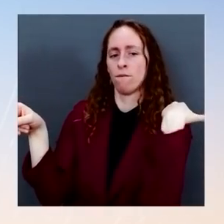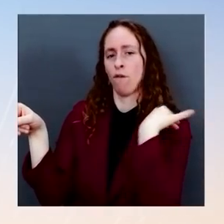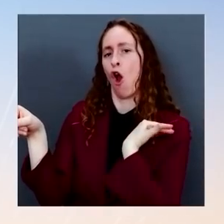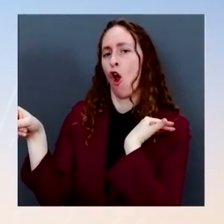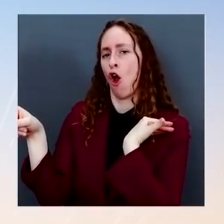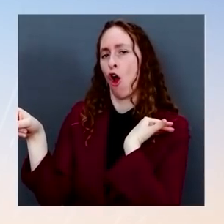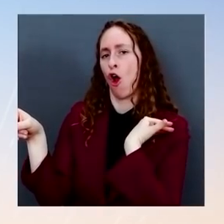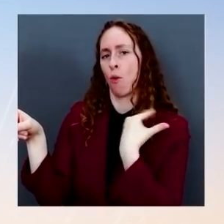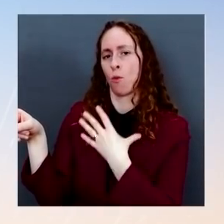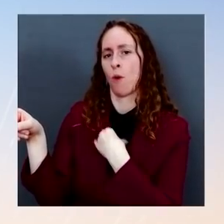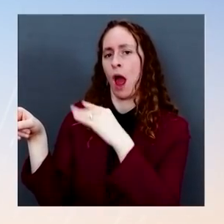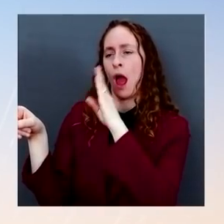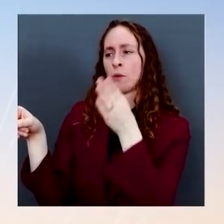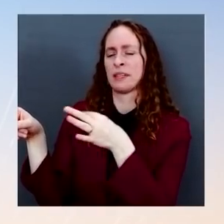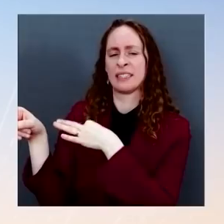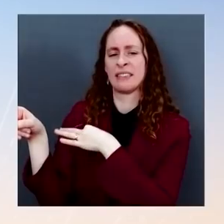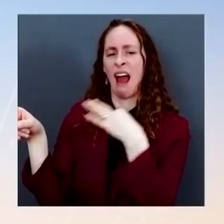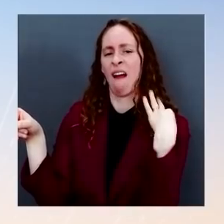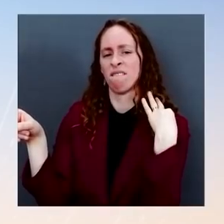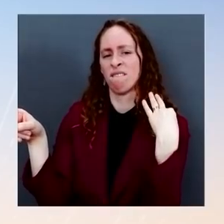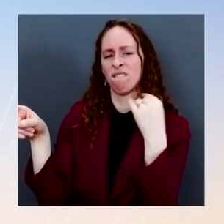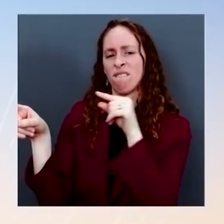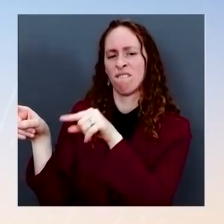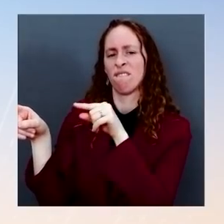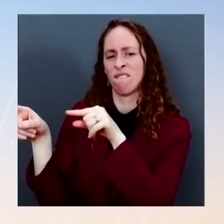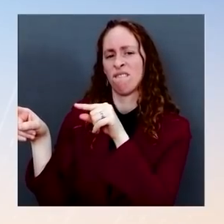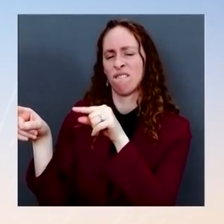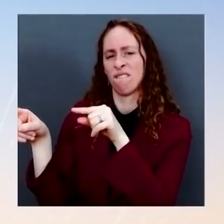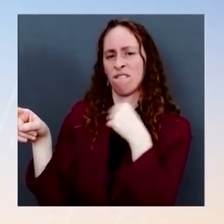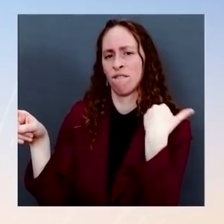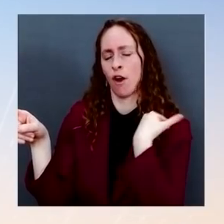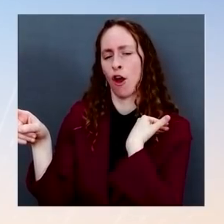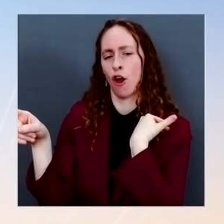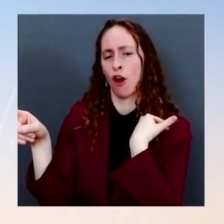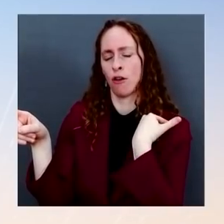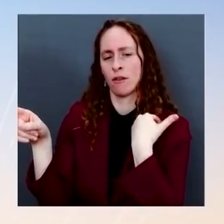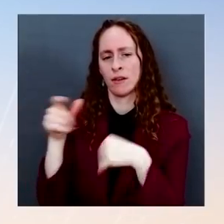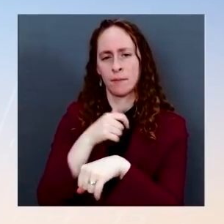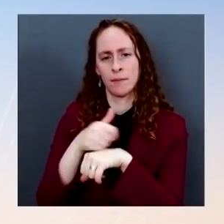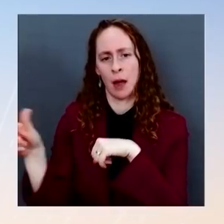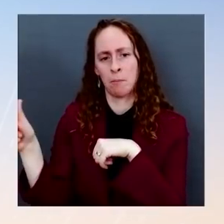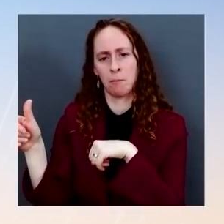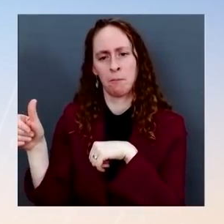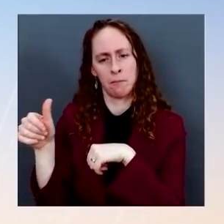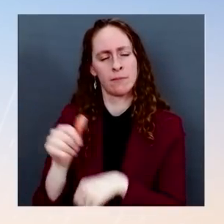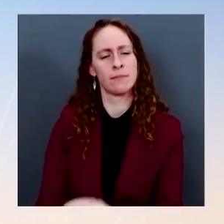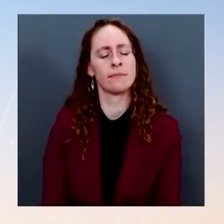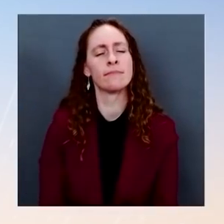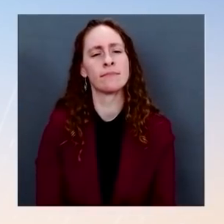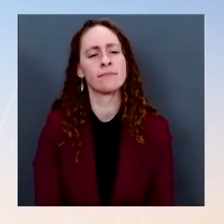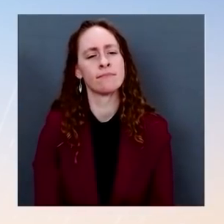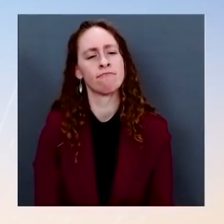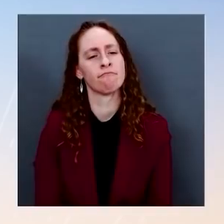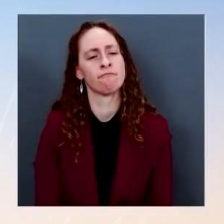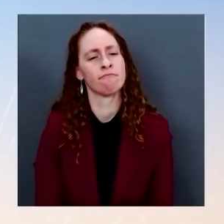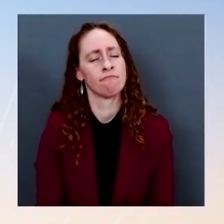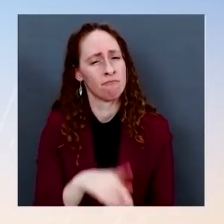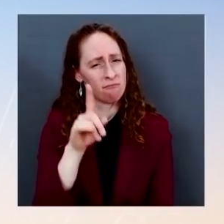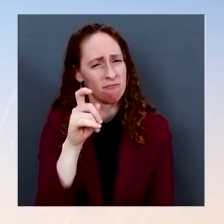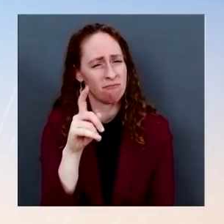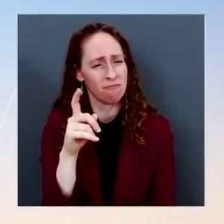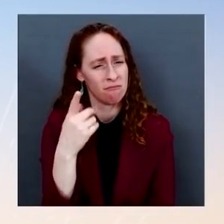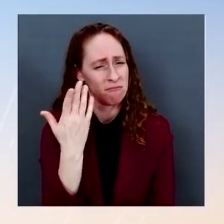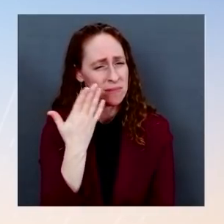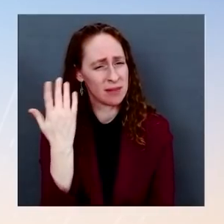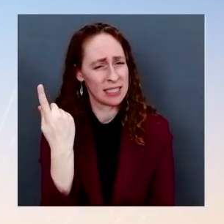perhaps a statement from Thursday. Do you think that there was a misstep on the part of the administration here? Because it feels like if you can't sort out